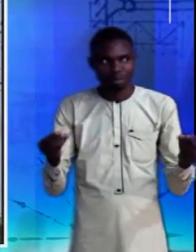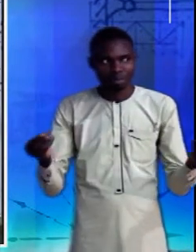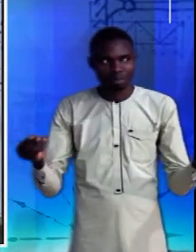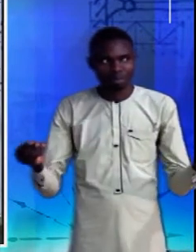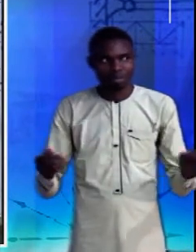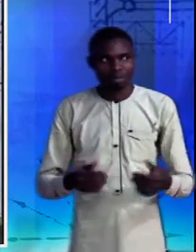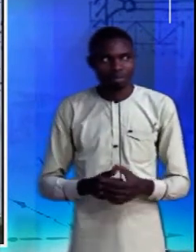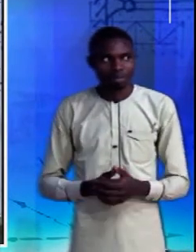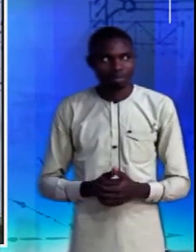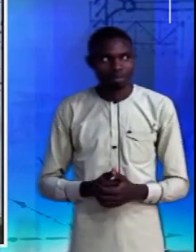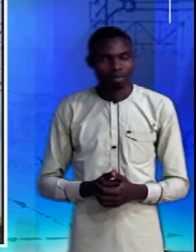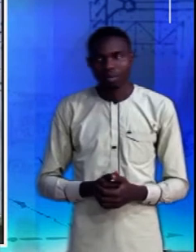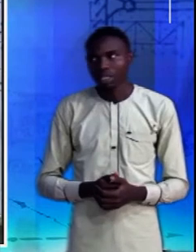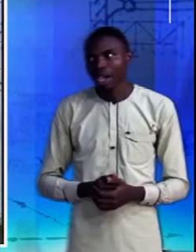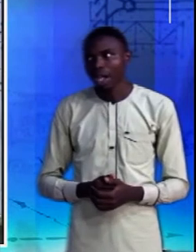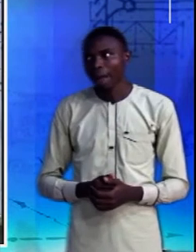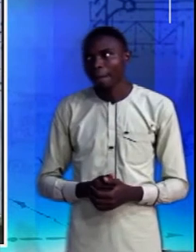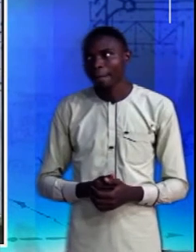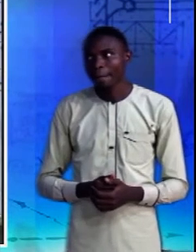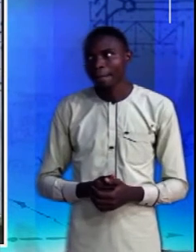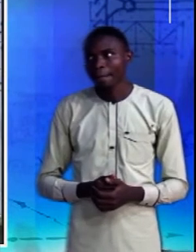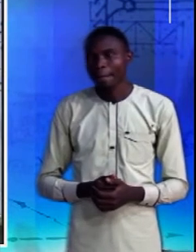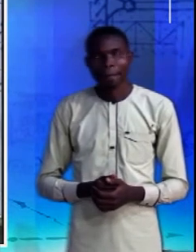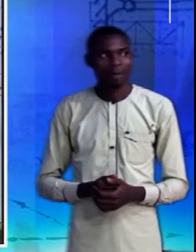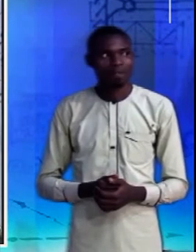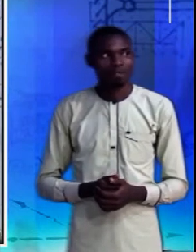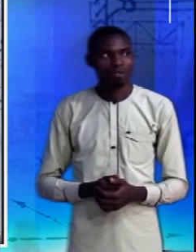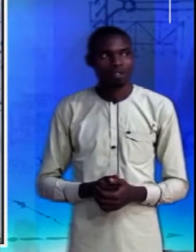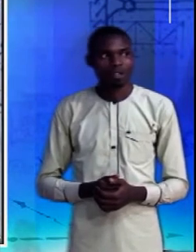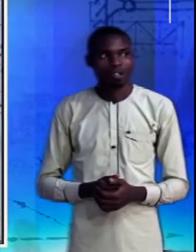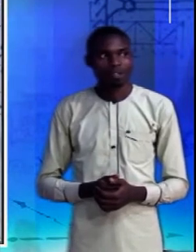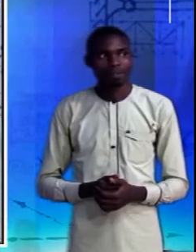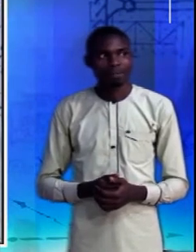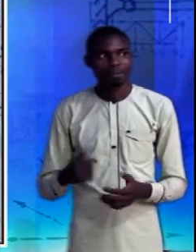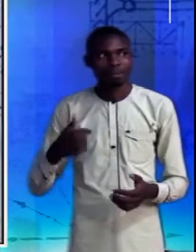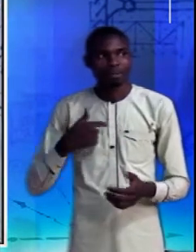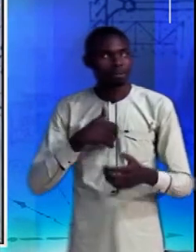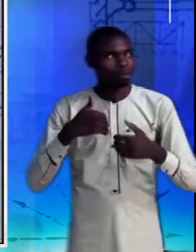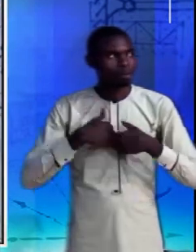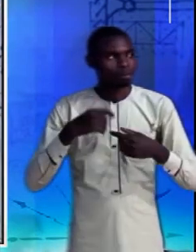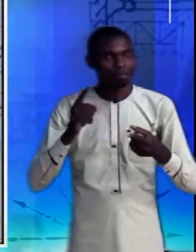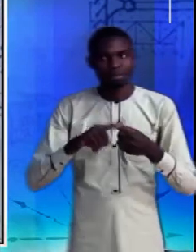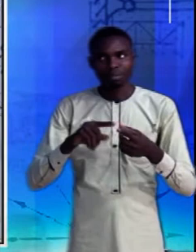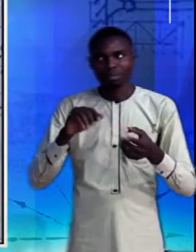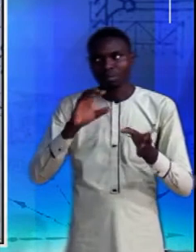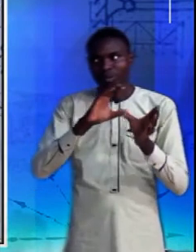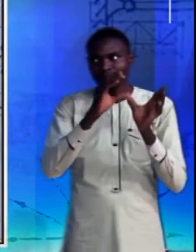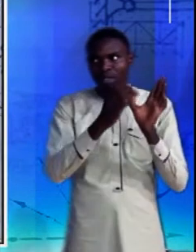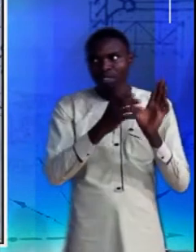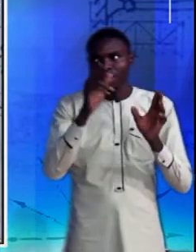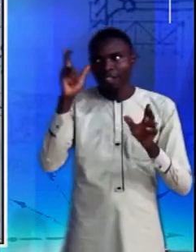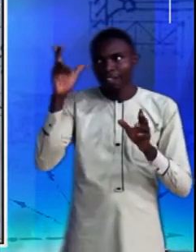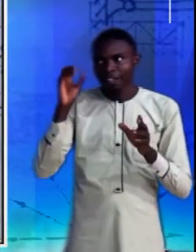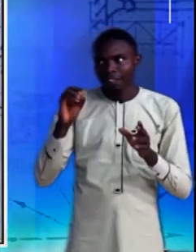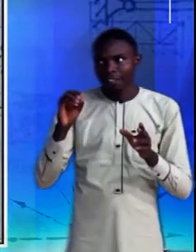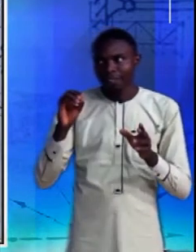070 67 30 84 60. And still remain Muhammad